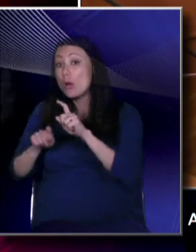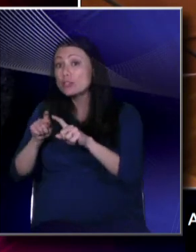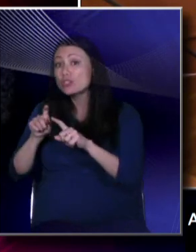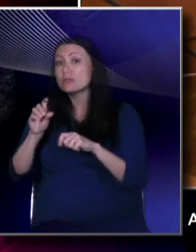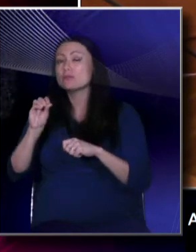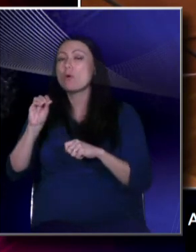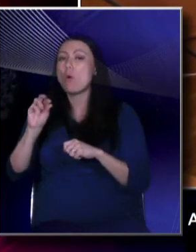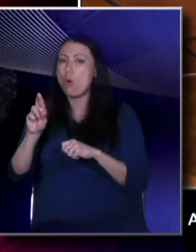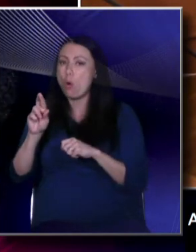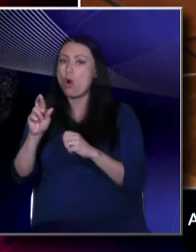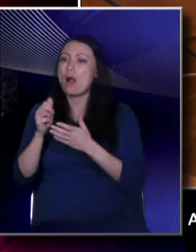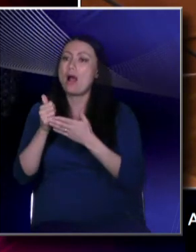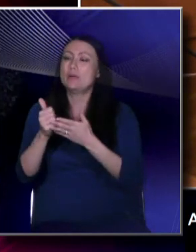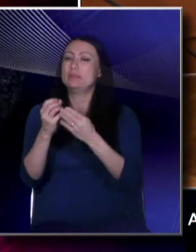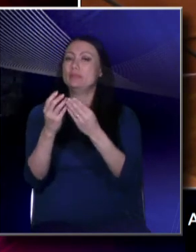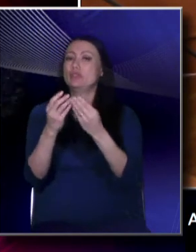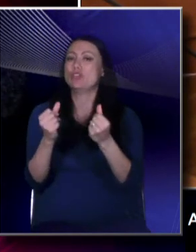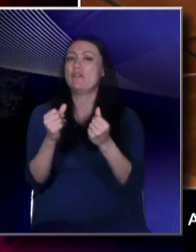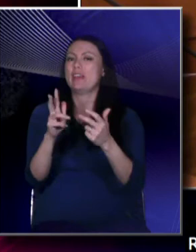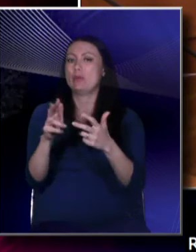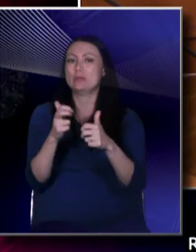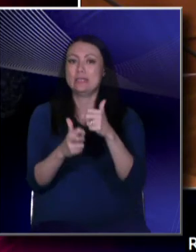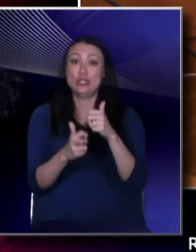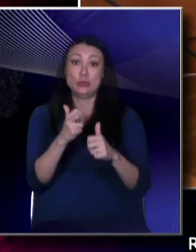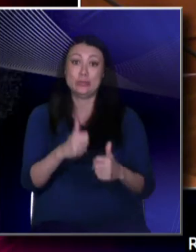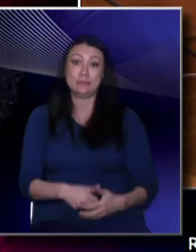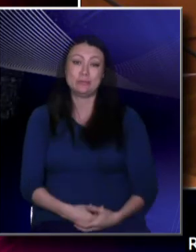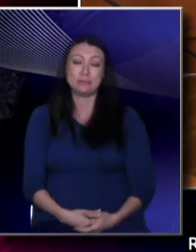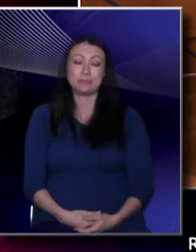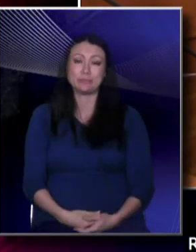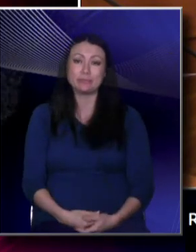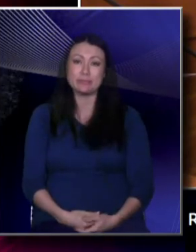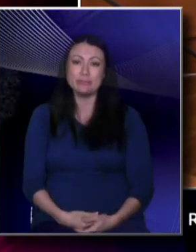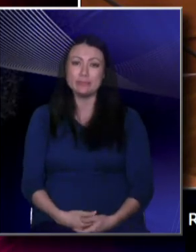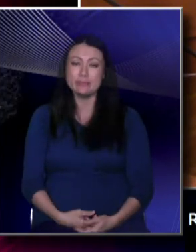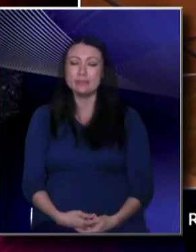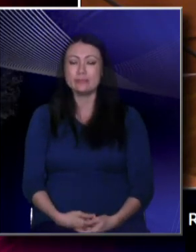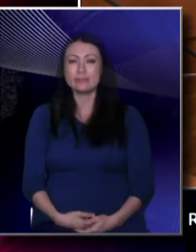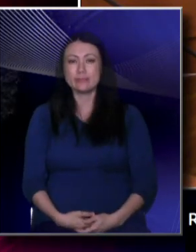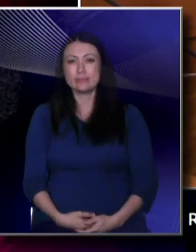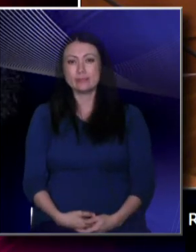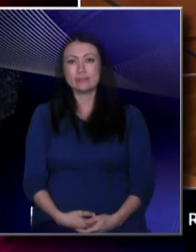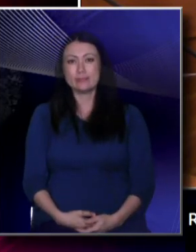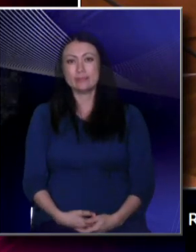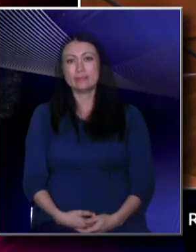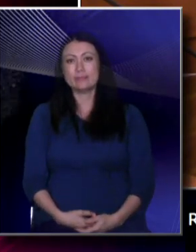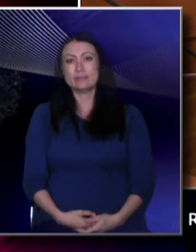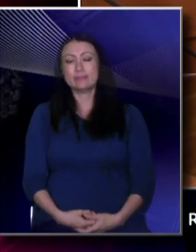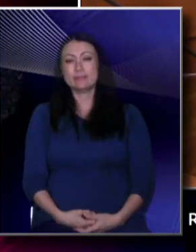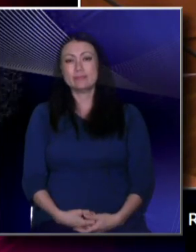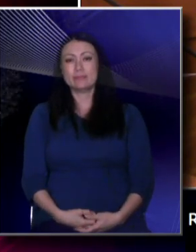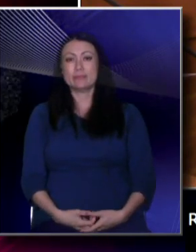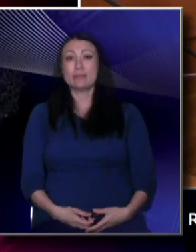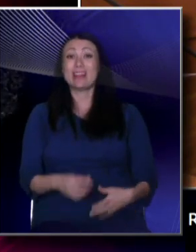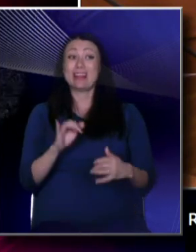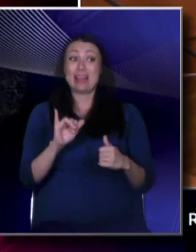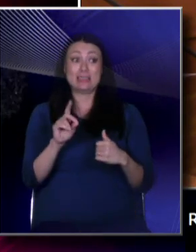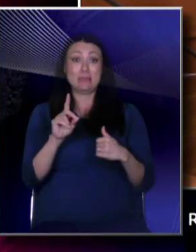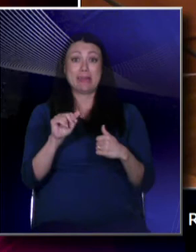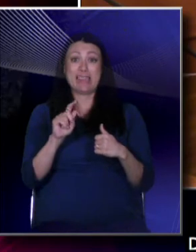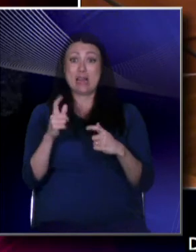or in resolving whatever their issue is. So that's the data so